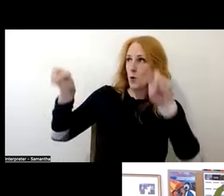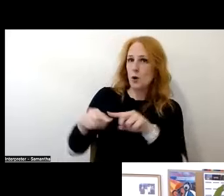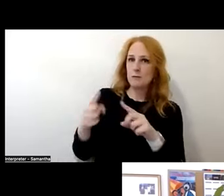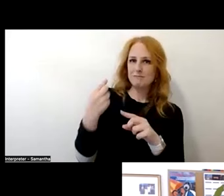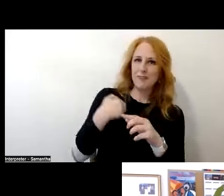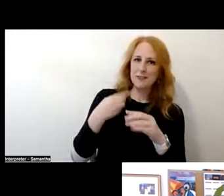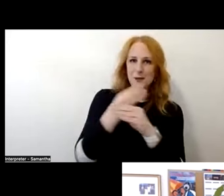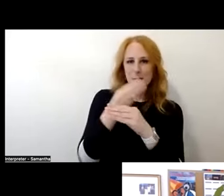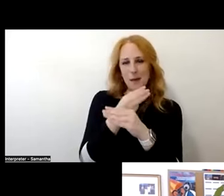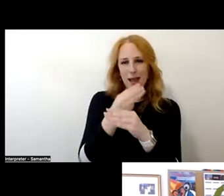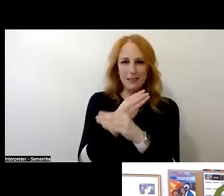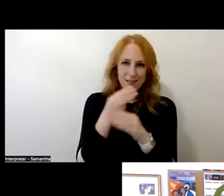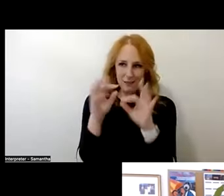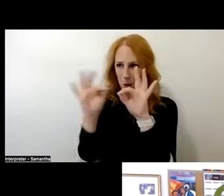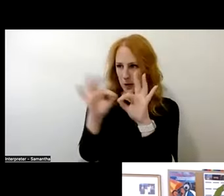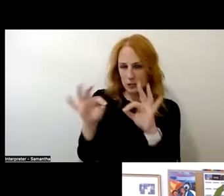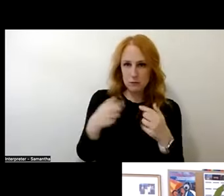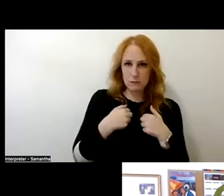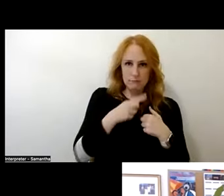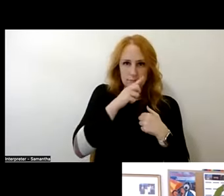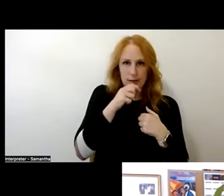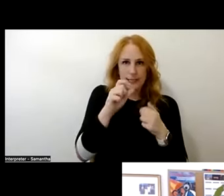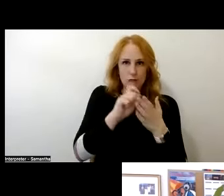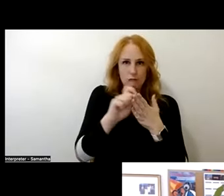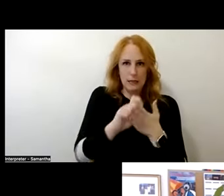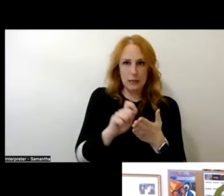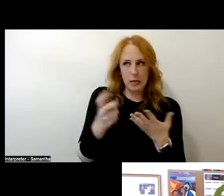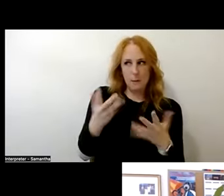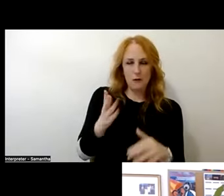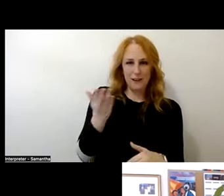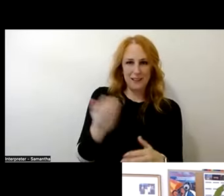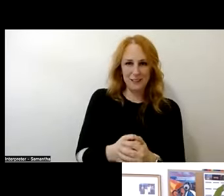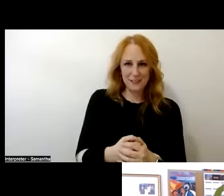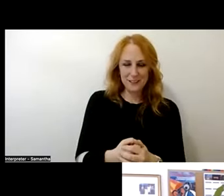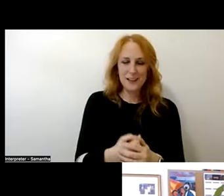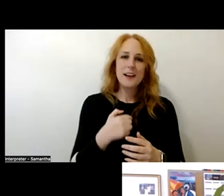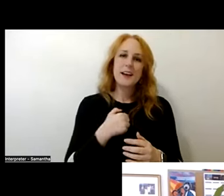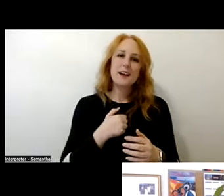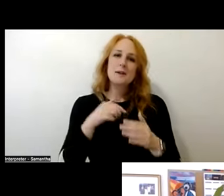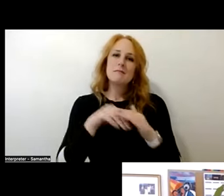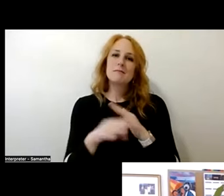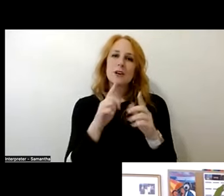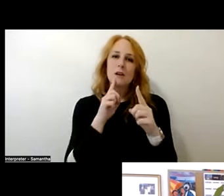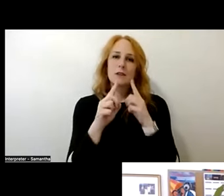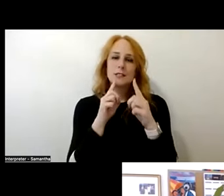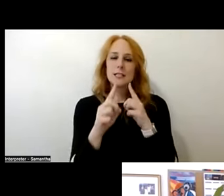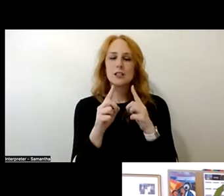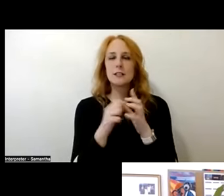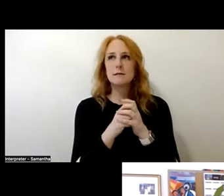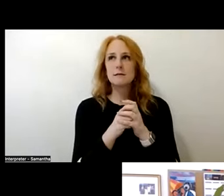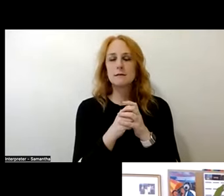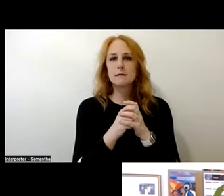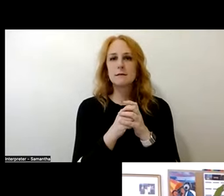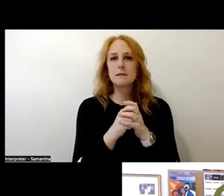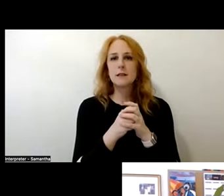it, for which I can take no credit. They were already here. And I come into this conversation as somebody who has,